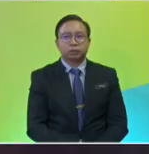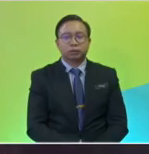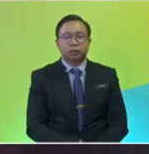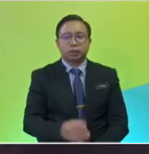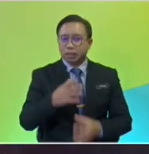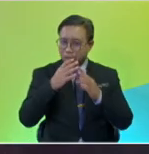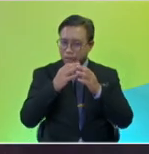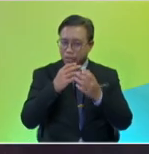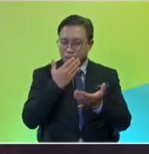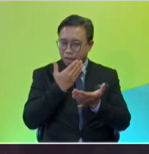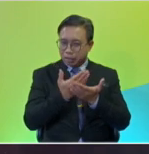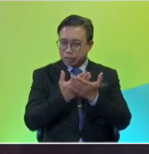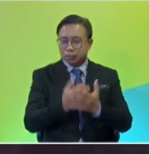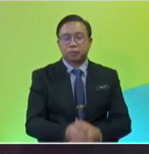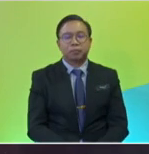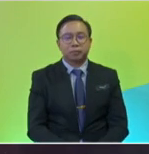Nice. So,